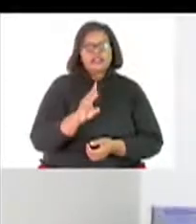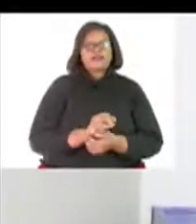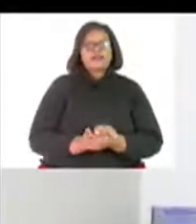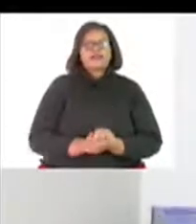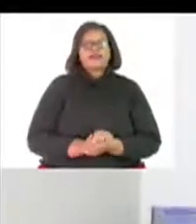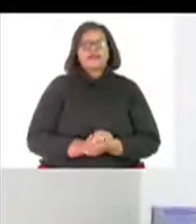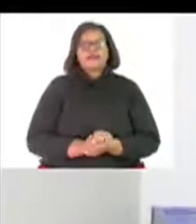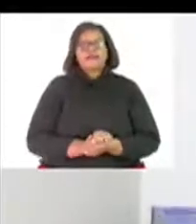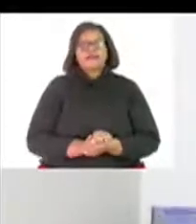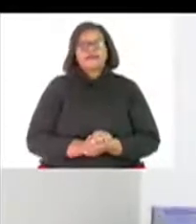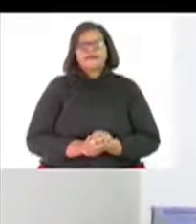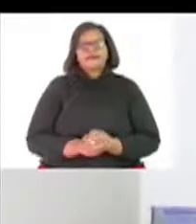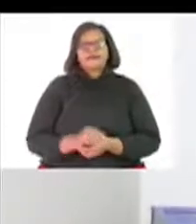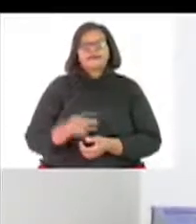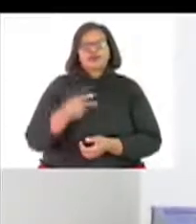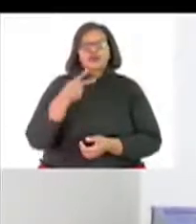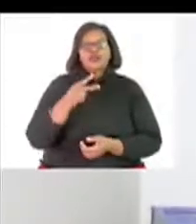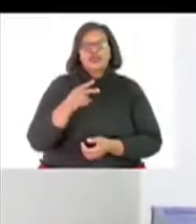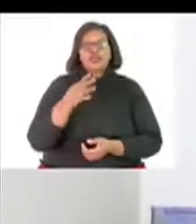16.